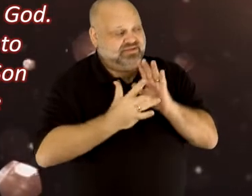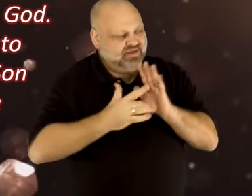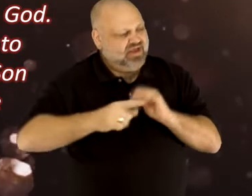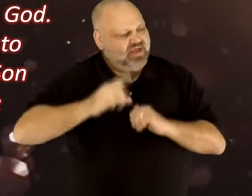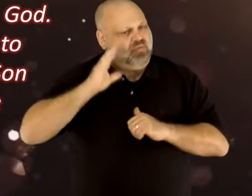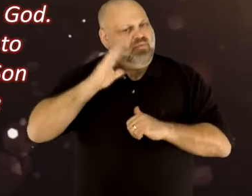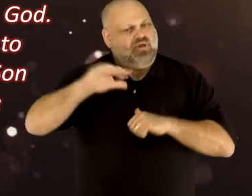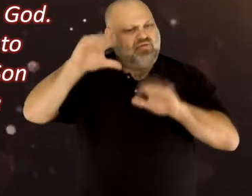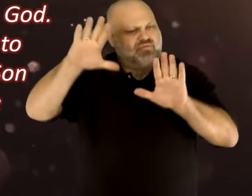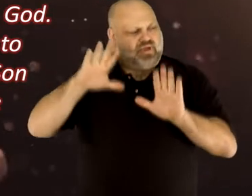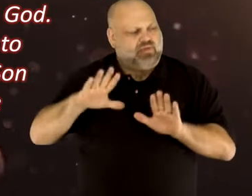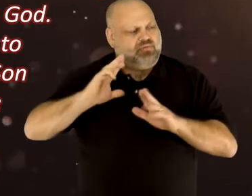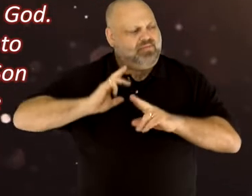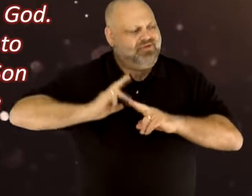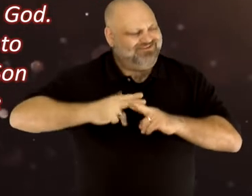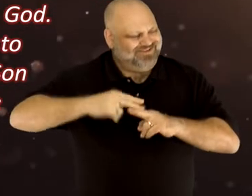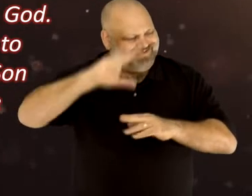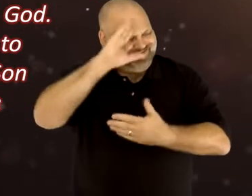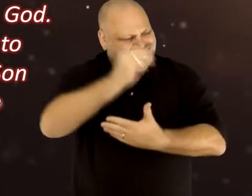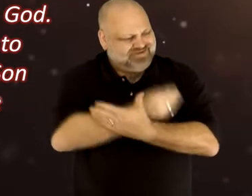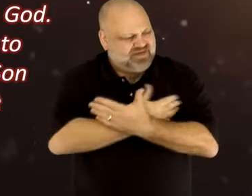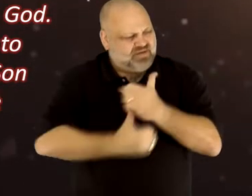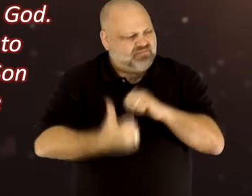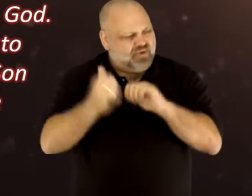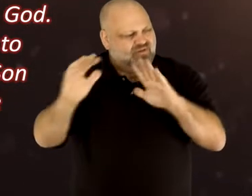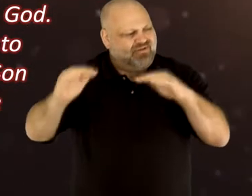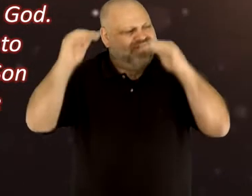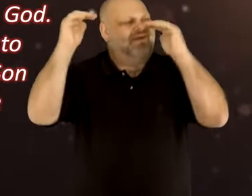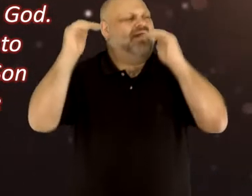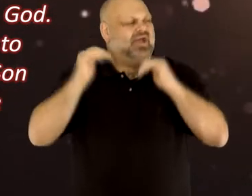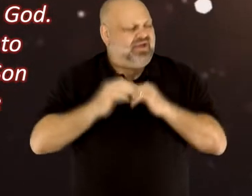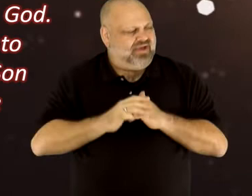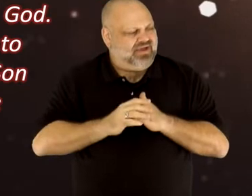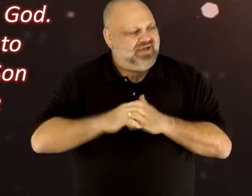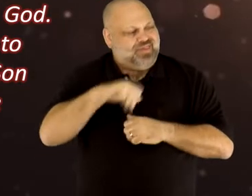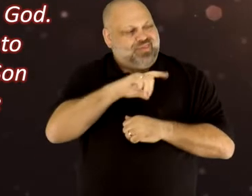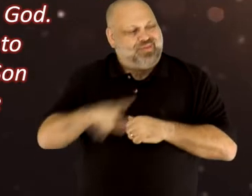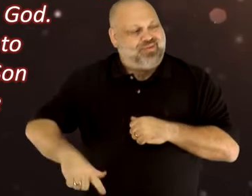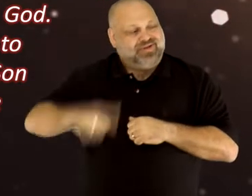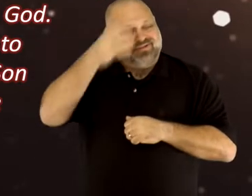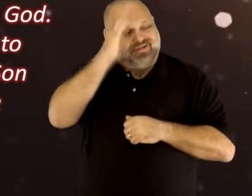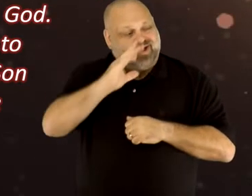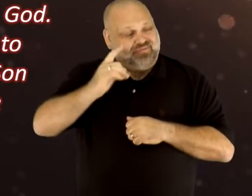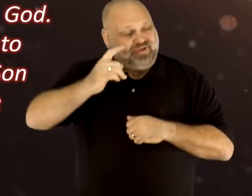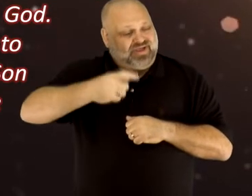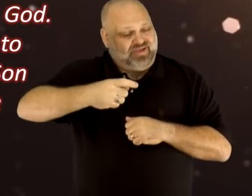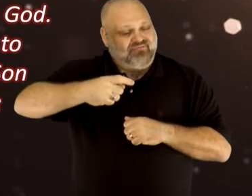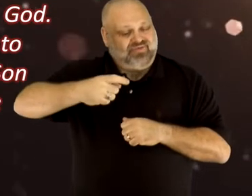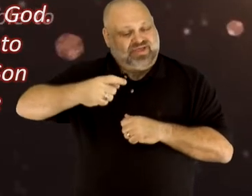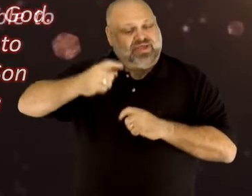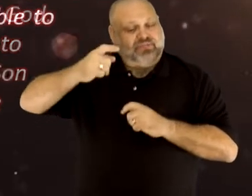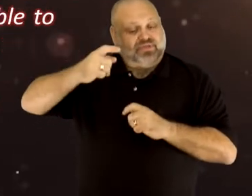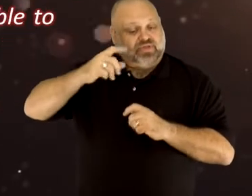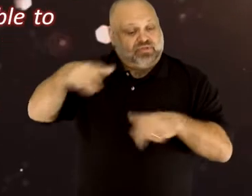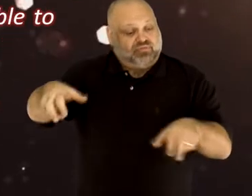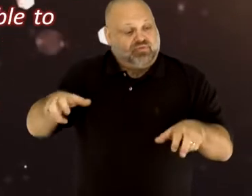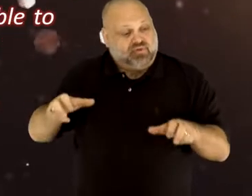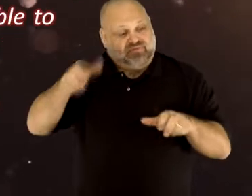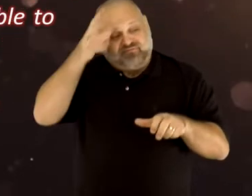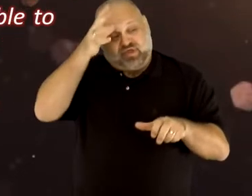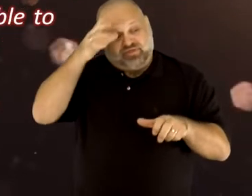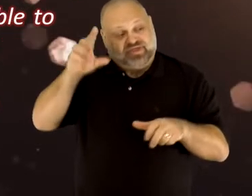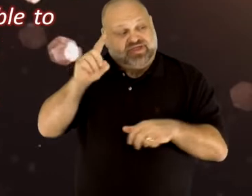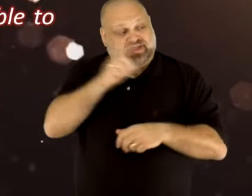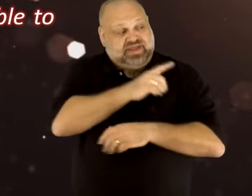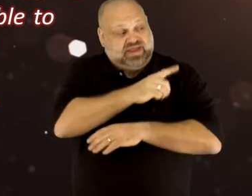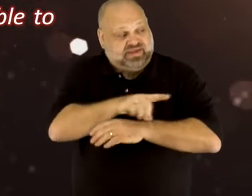great and will be called the Son of the Most High. The Lord God will give you the throne of his father, David, and he will reign